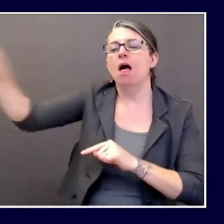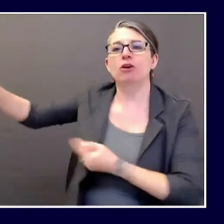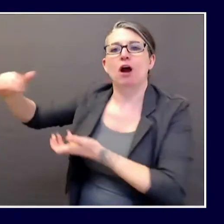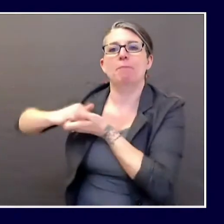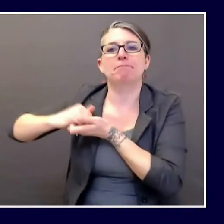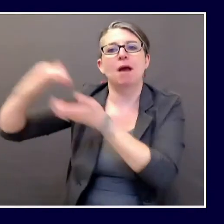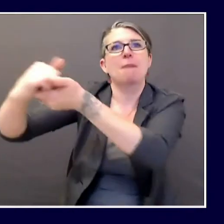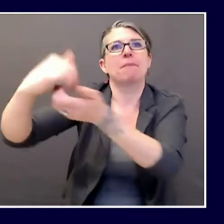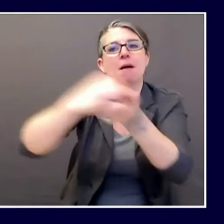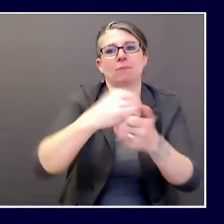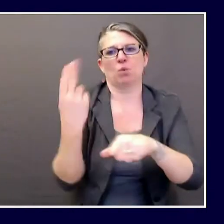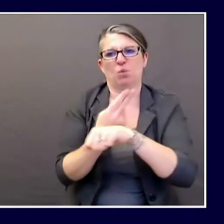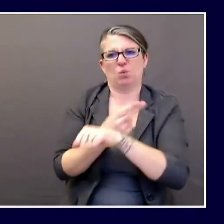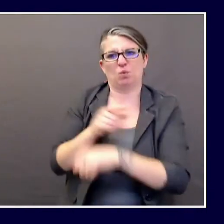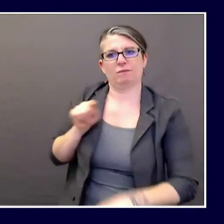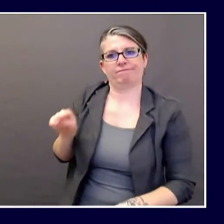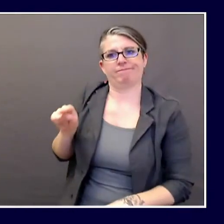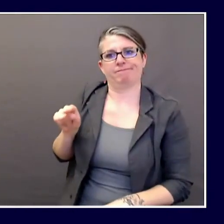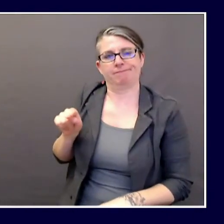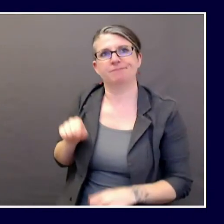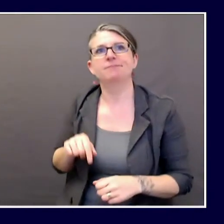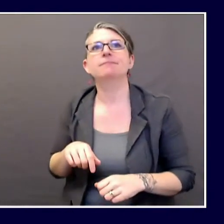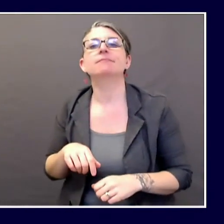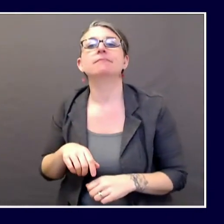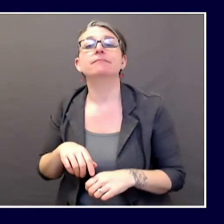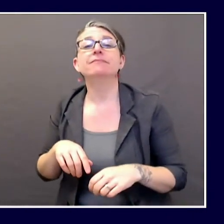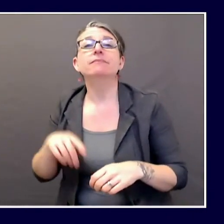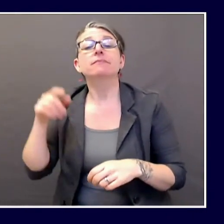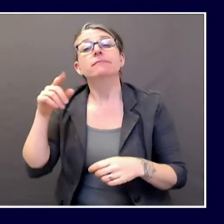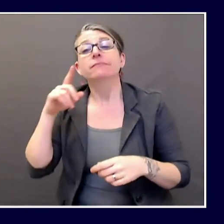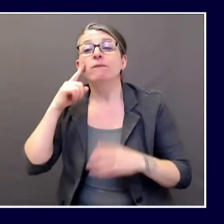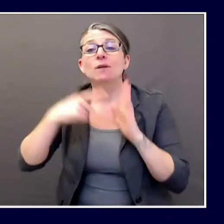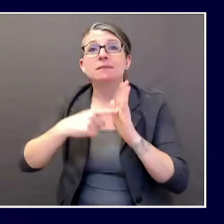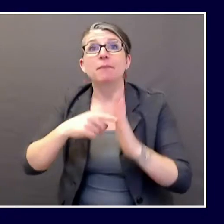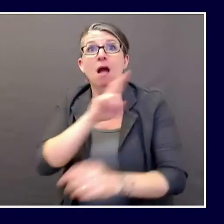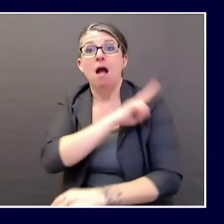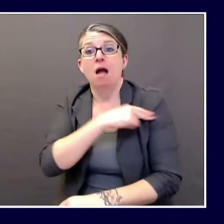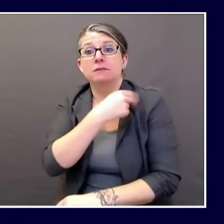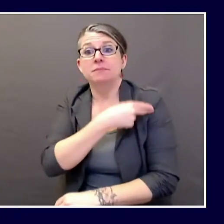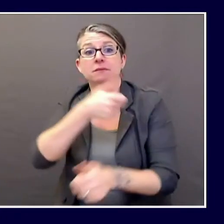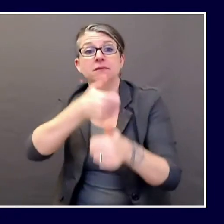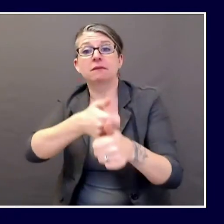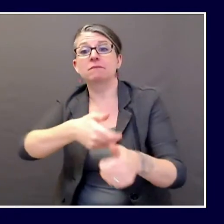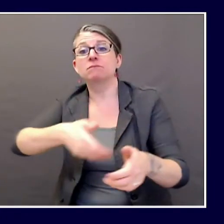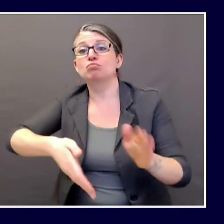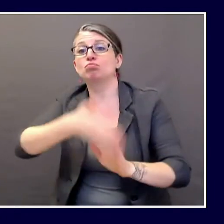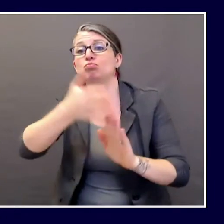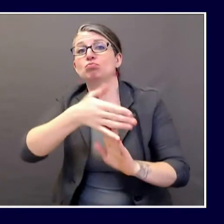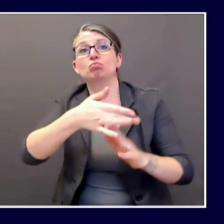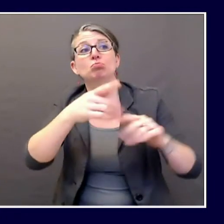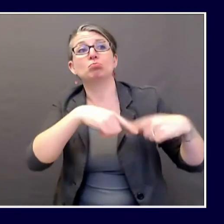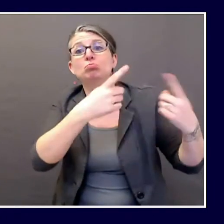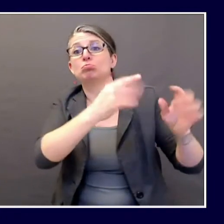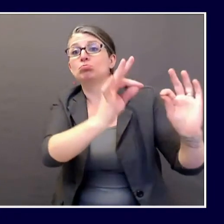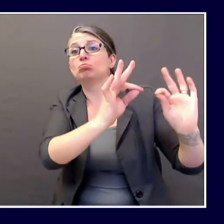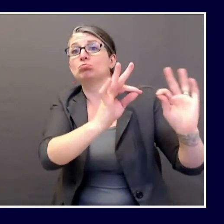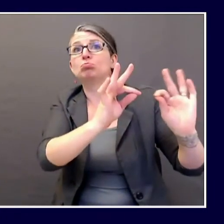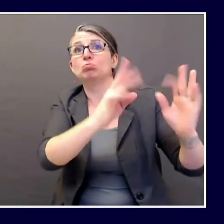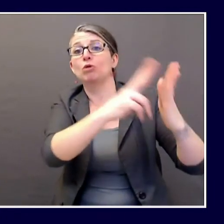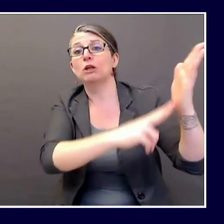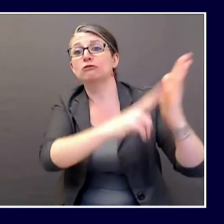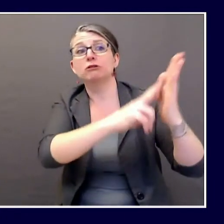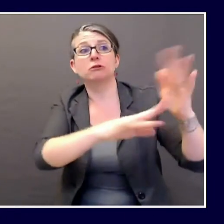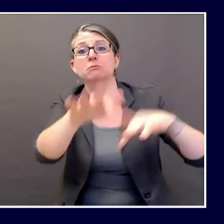Some of the large vaccinator groups in Maine, the folks that have been doing this since December 14th, have very